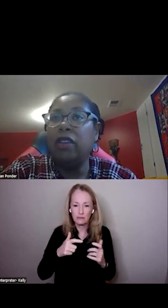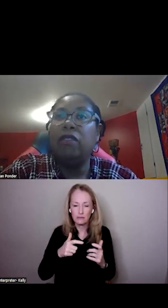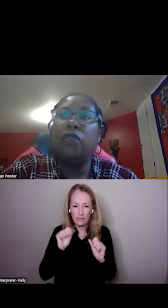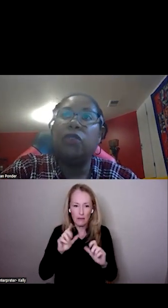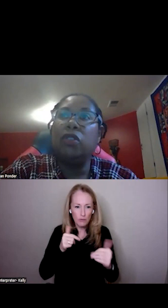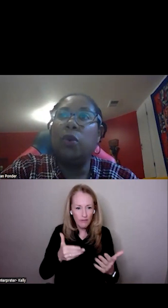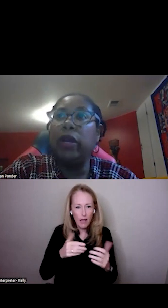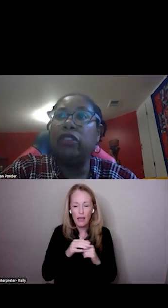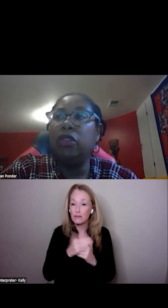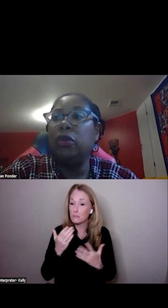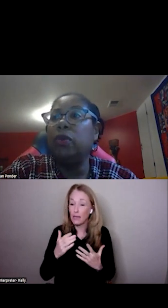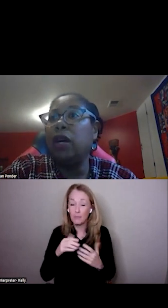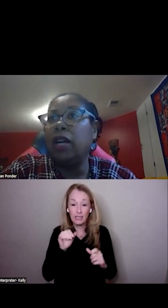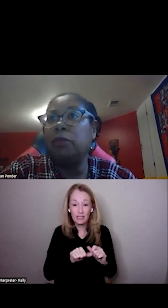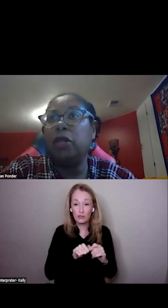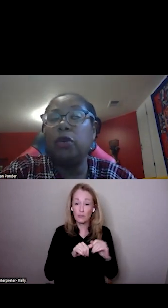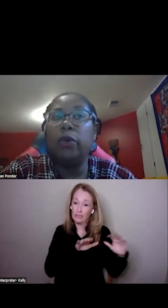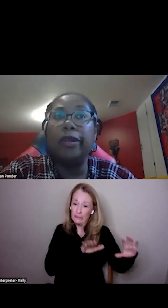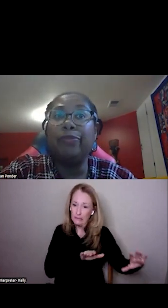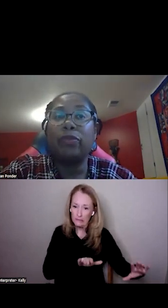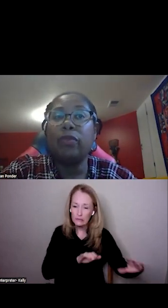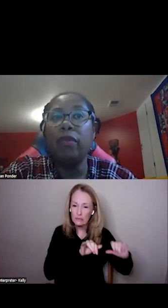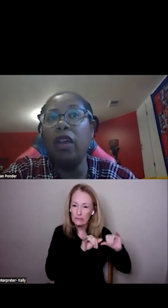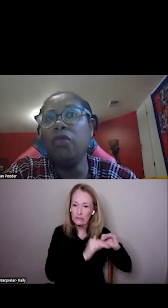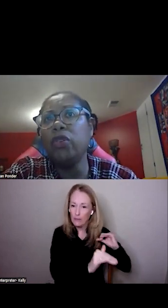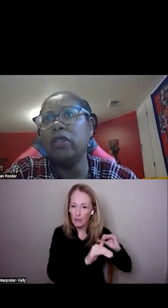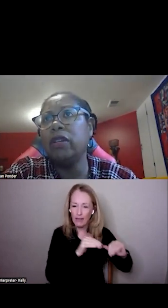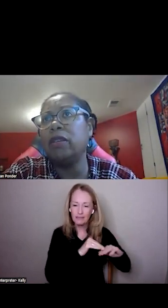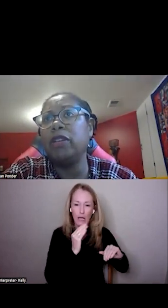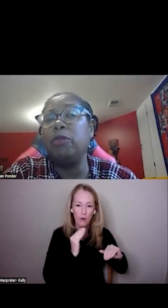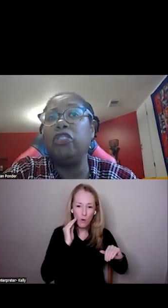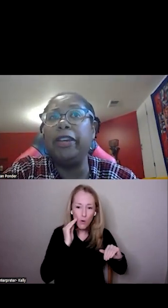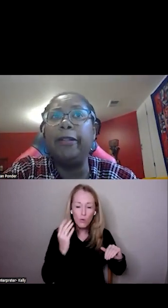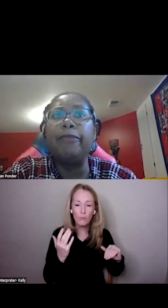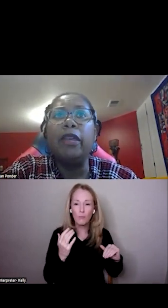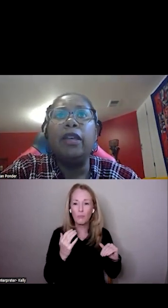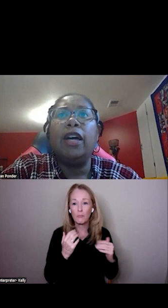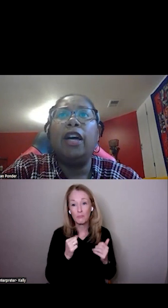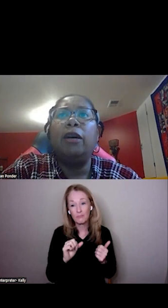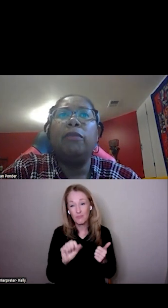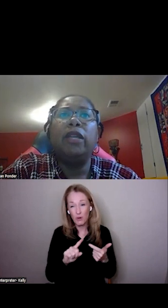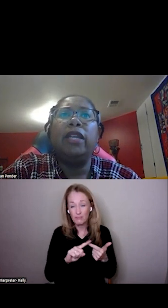homes versus going to a hospital or, unfortunately, sometimes jail.